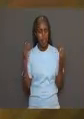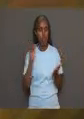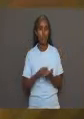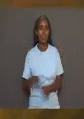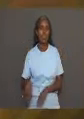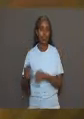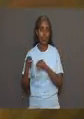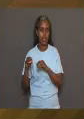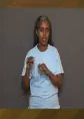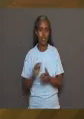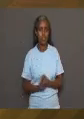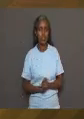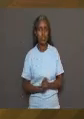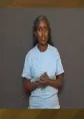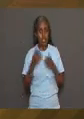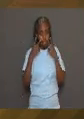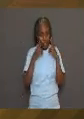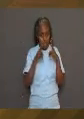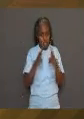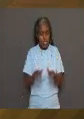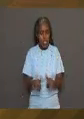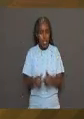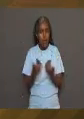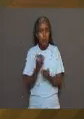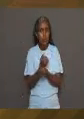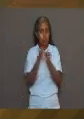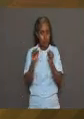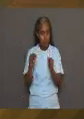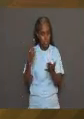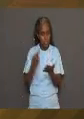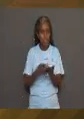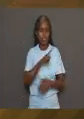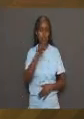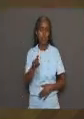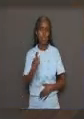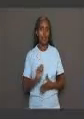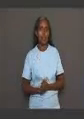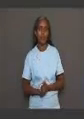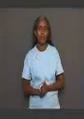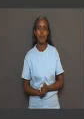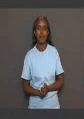Hello again, students. Let us see how you solved this problem.